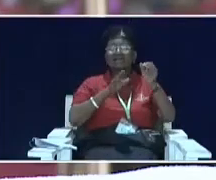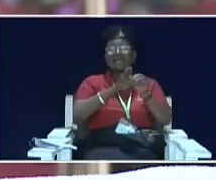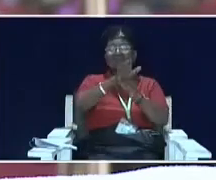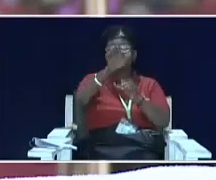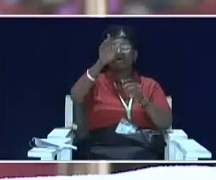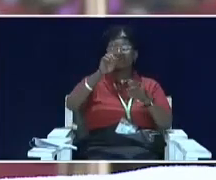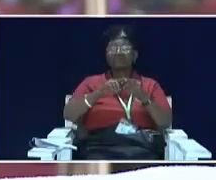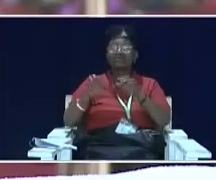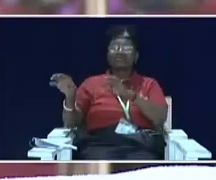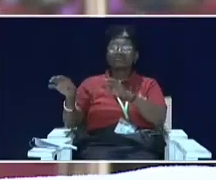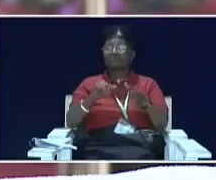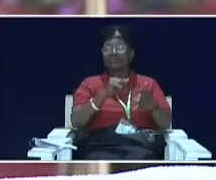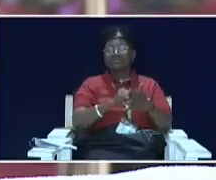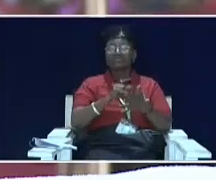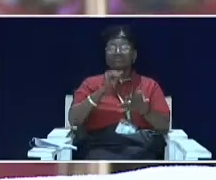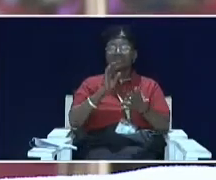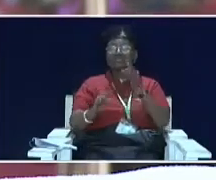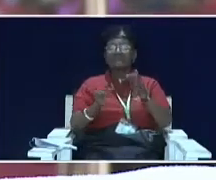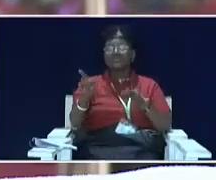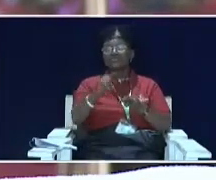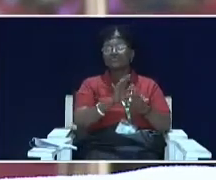Amen.